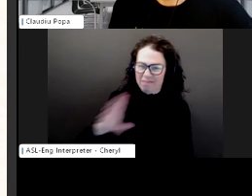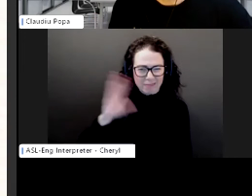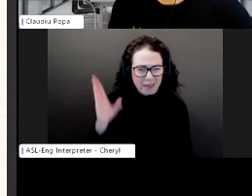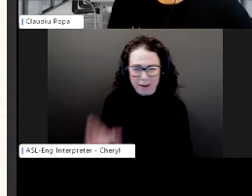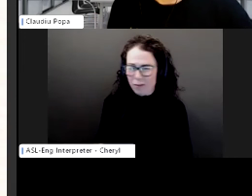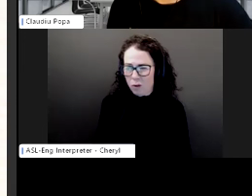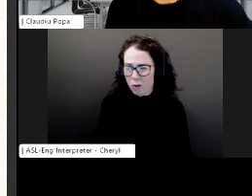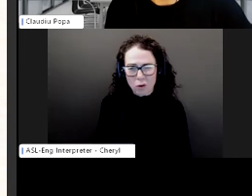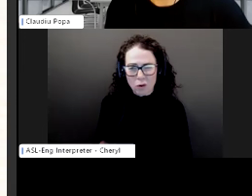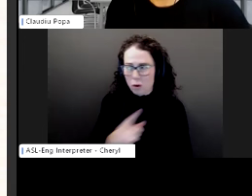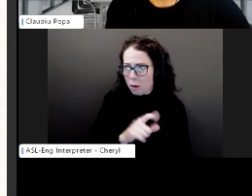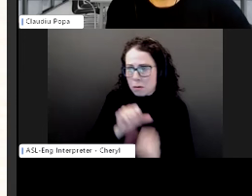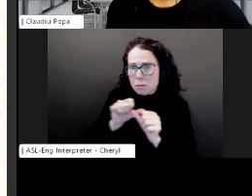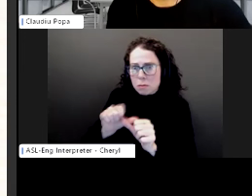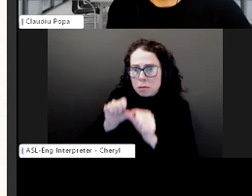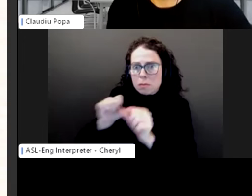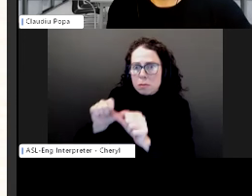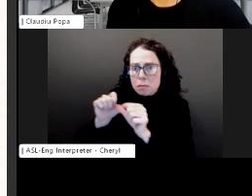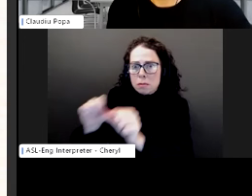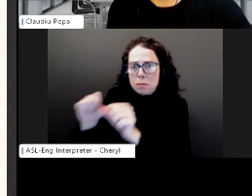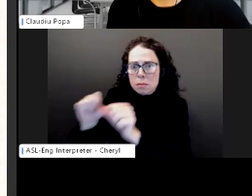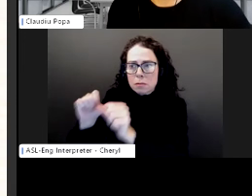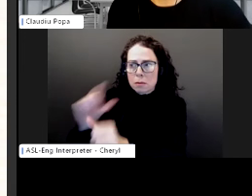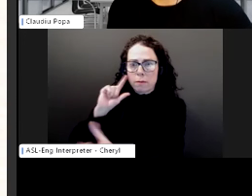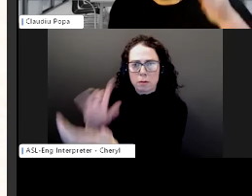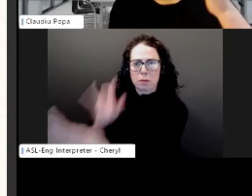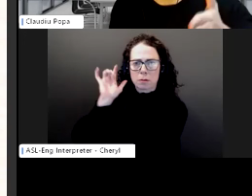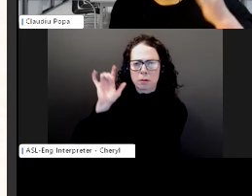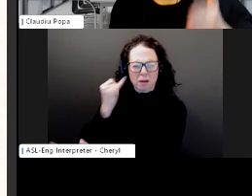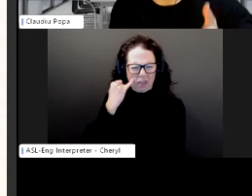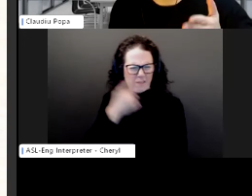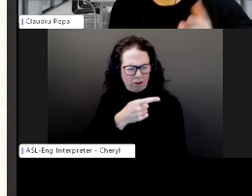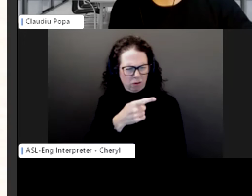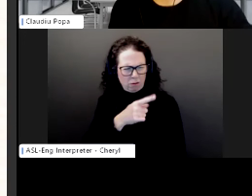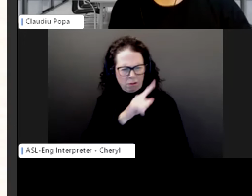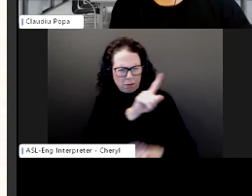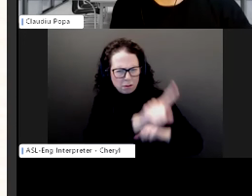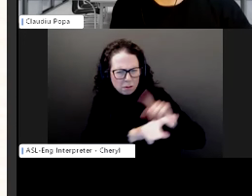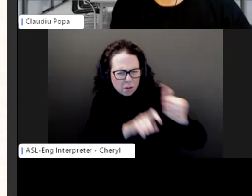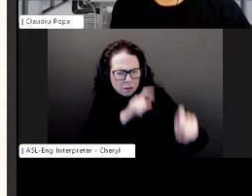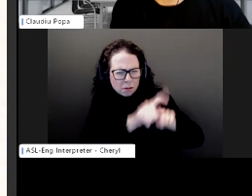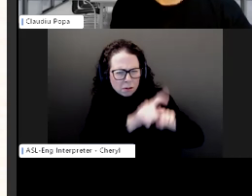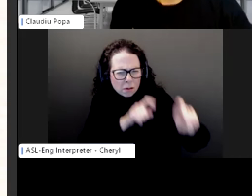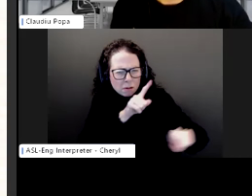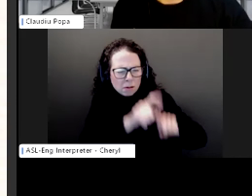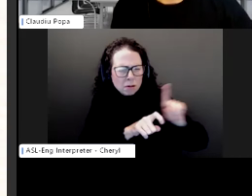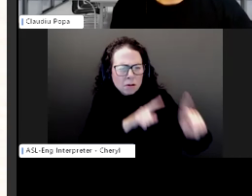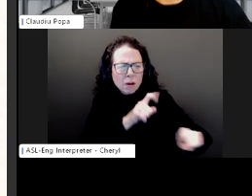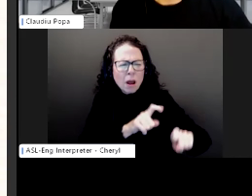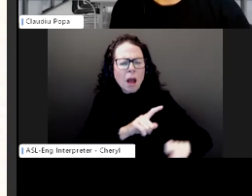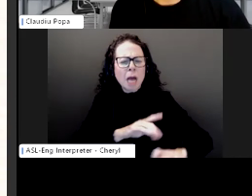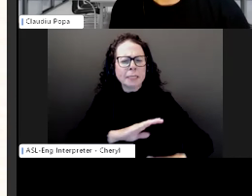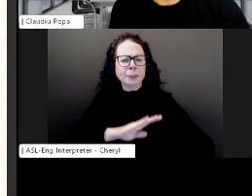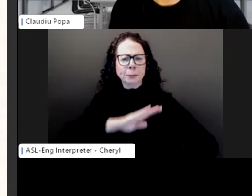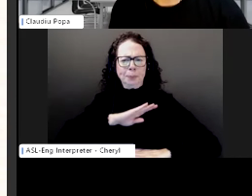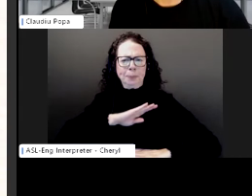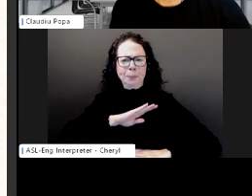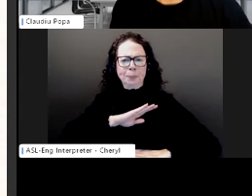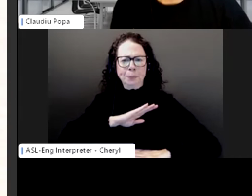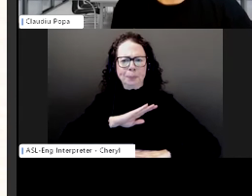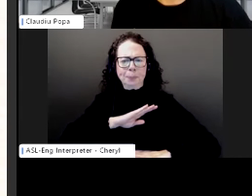are keeping that narrative going. If you're asking them questions, make sure they answer them to your satisfaction. But we don't recommend talking